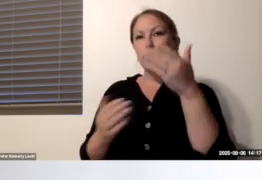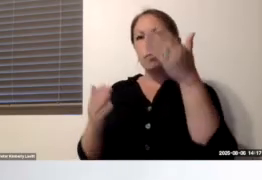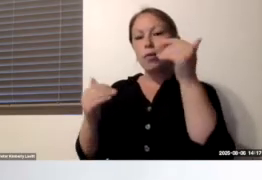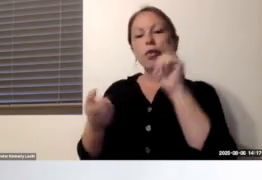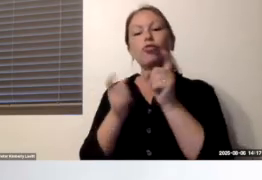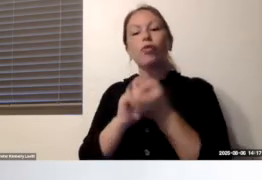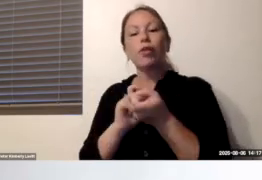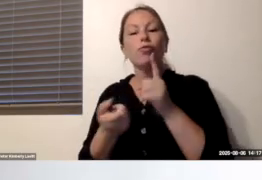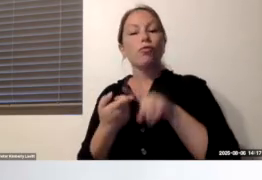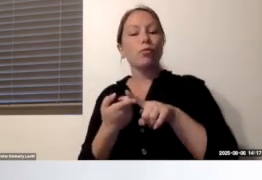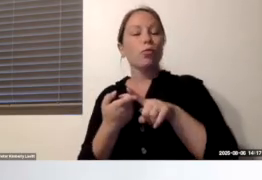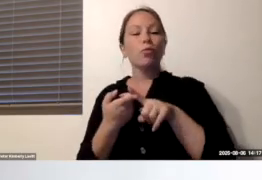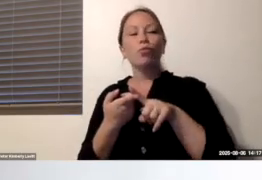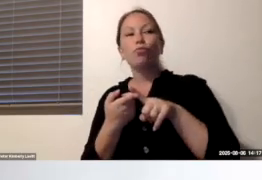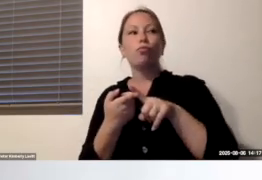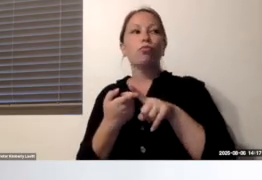changes to